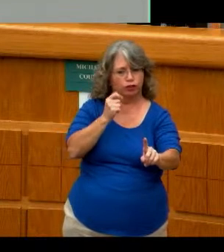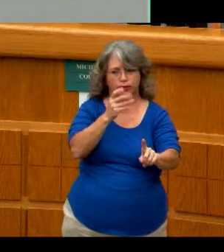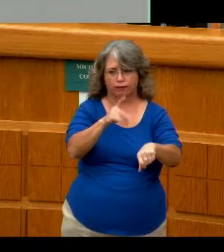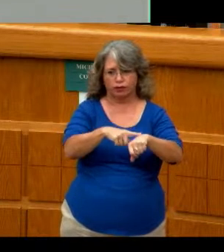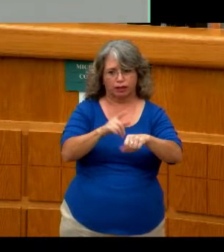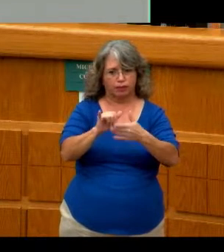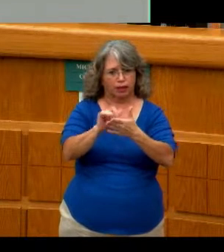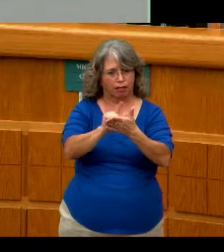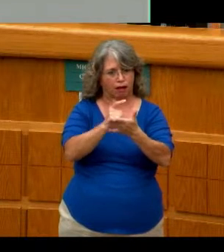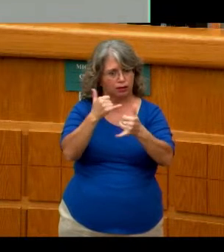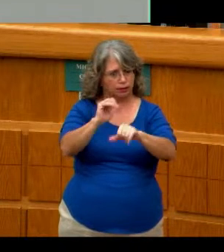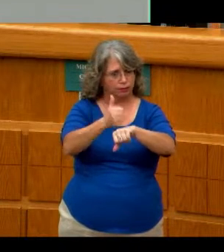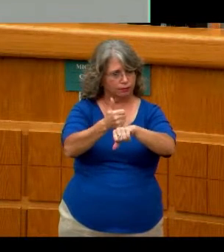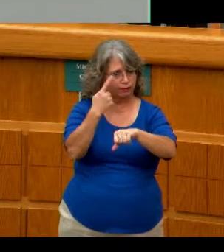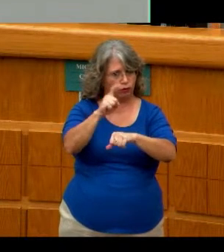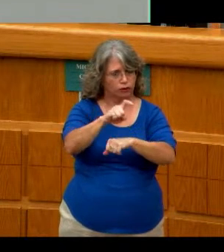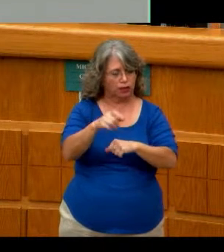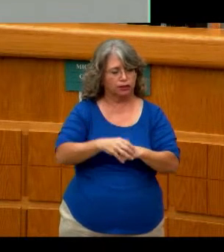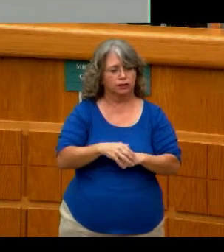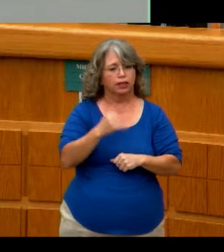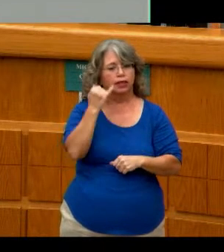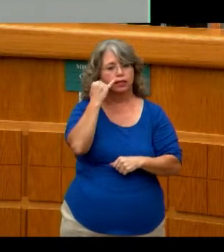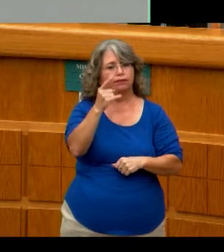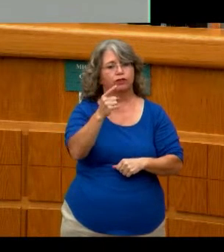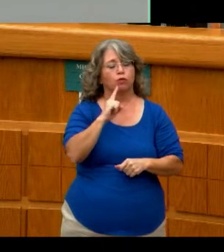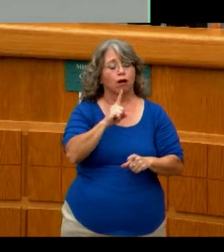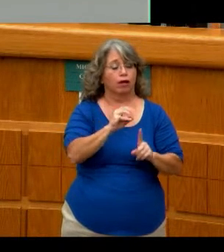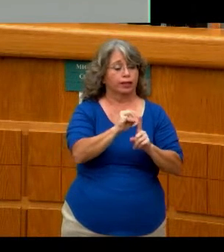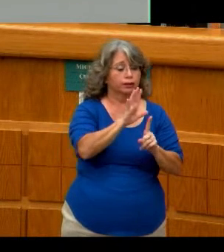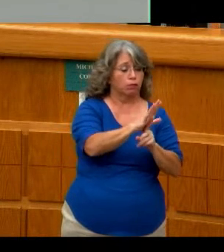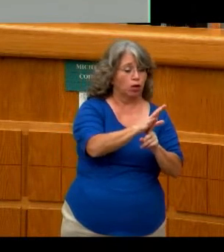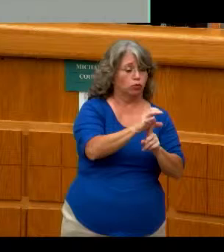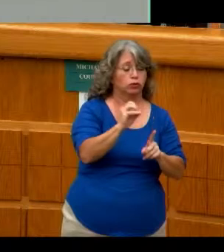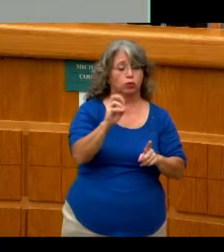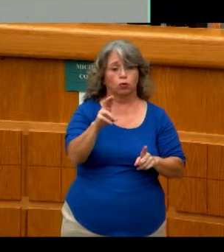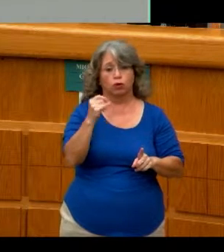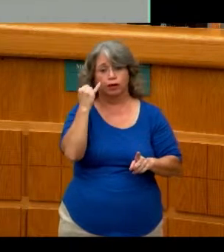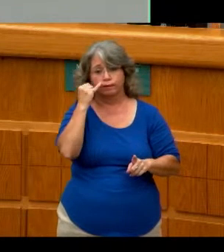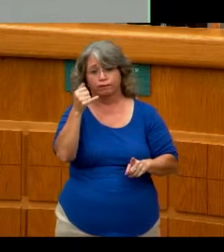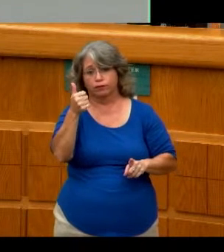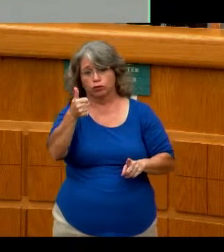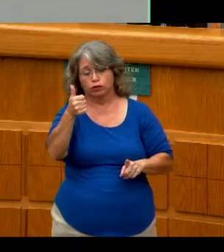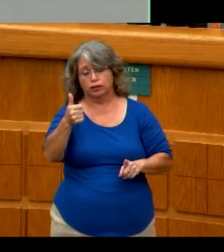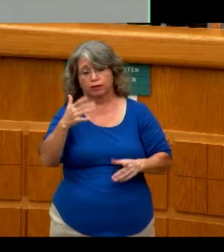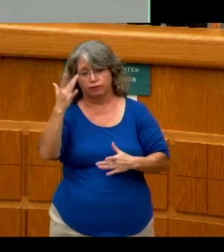times that these laws are still in effect for Texas. Isolate when exposed or symptomatic.